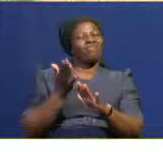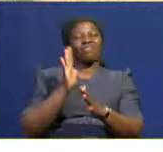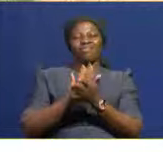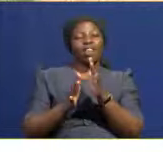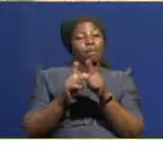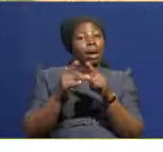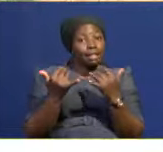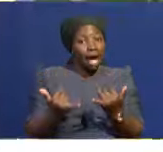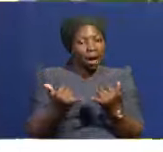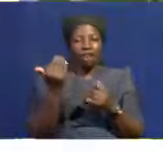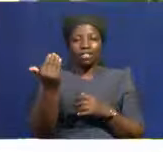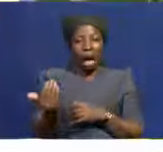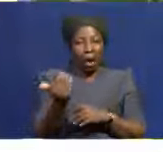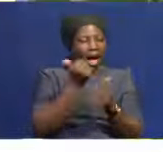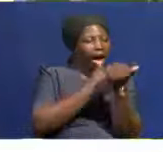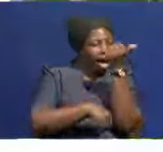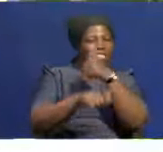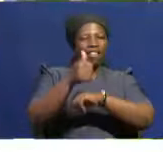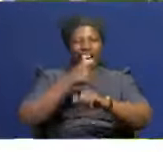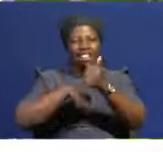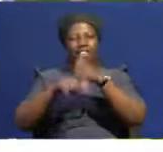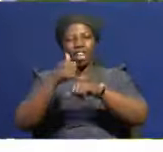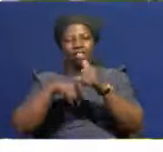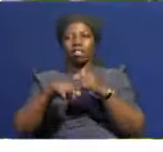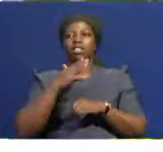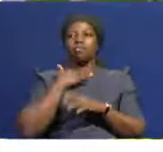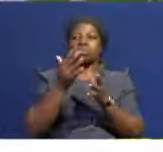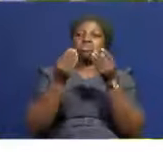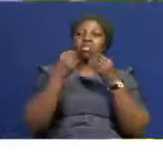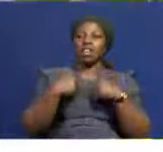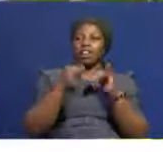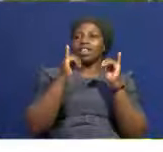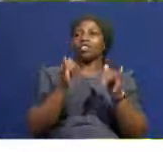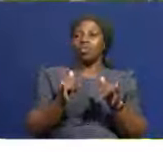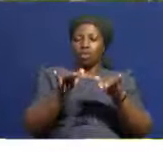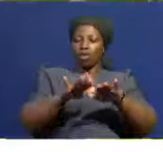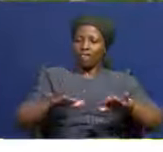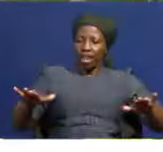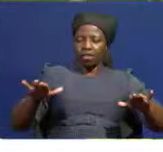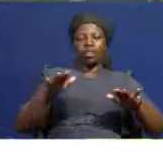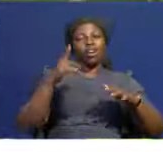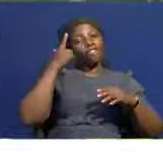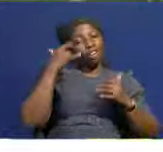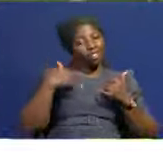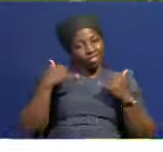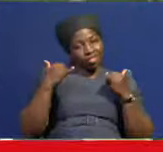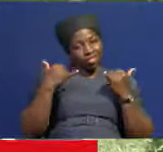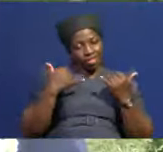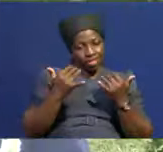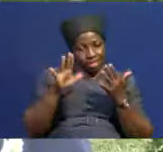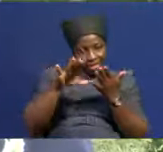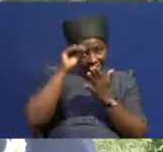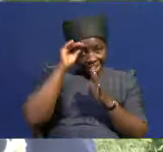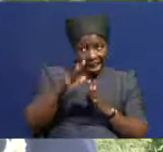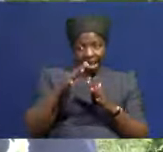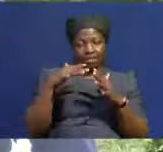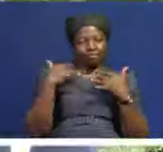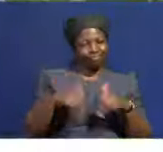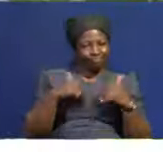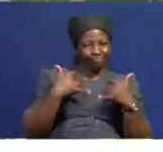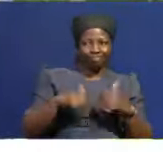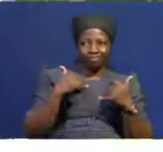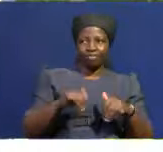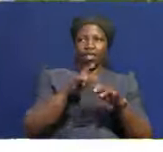saa hii ako active. They want to give us a new ground for the learners to be playing at games